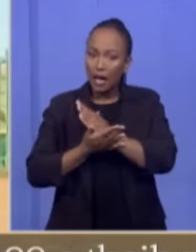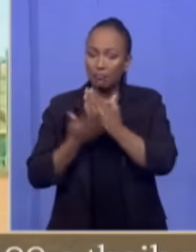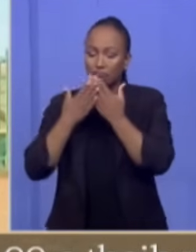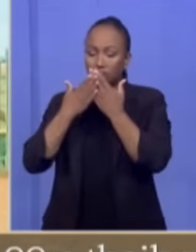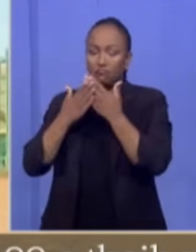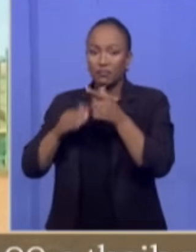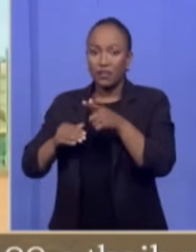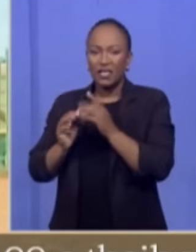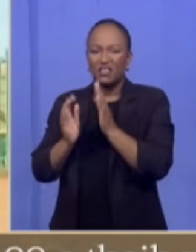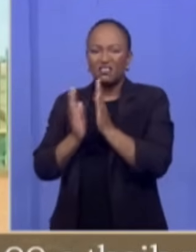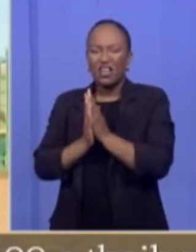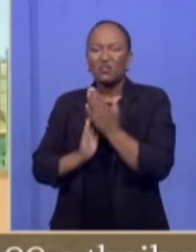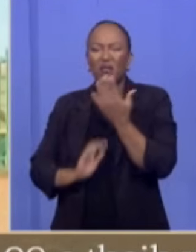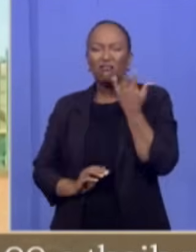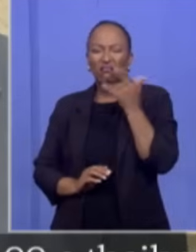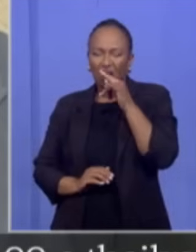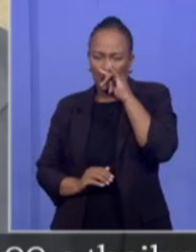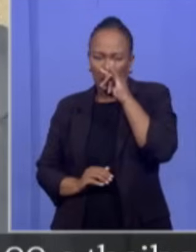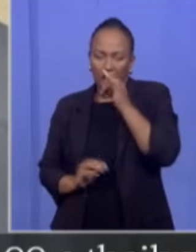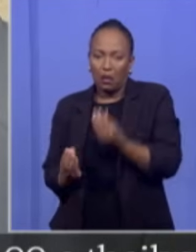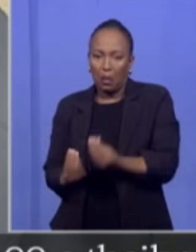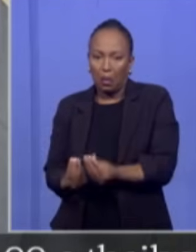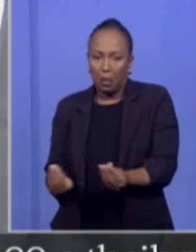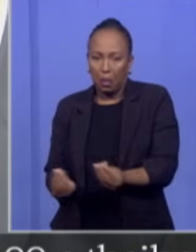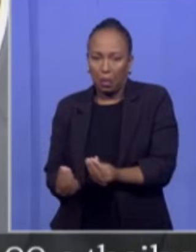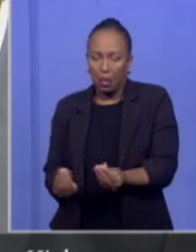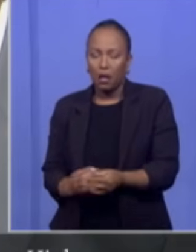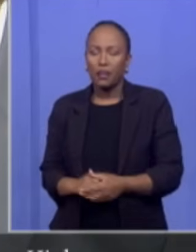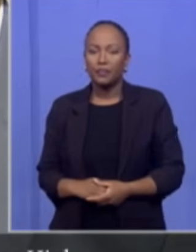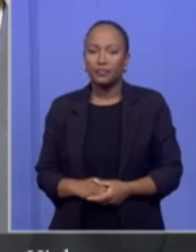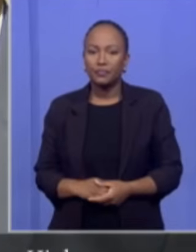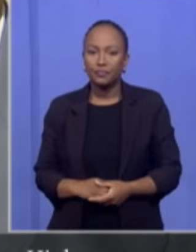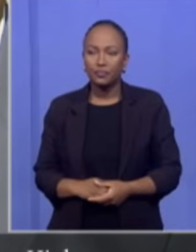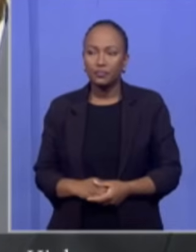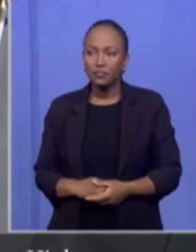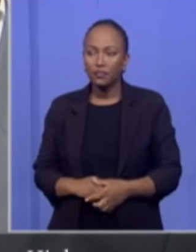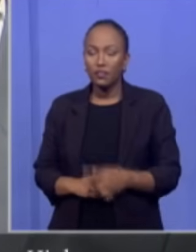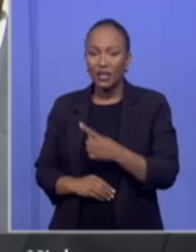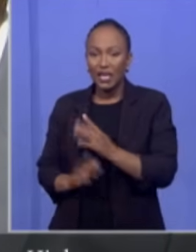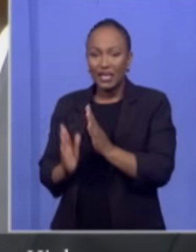kereke ba sa le tlase dilemong. Kereke re tsentse sekolo